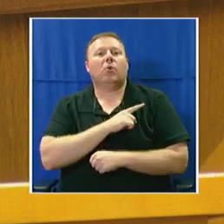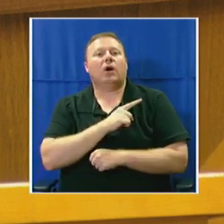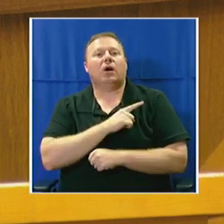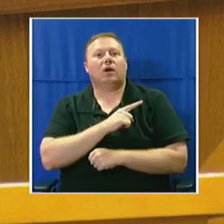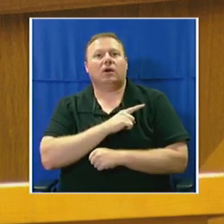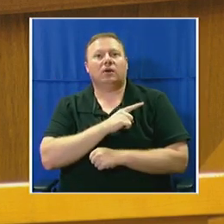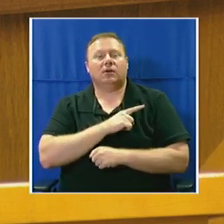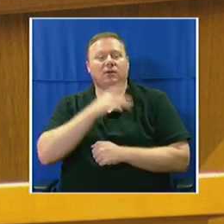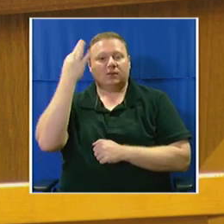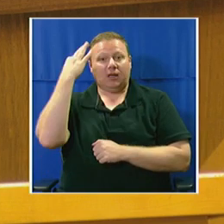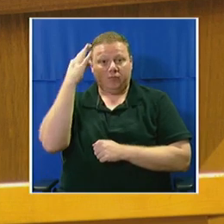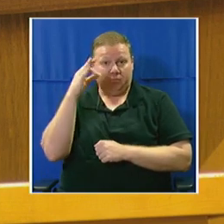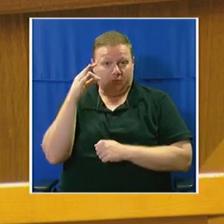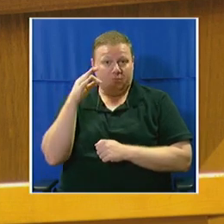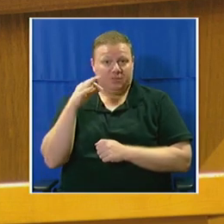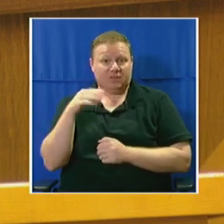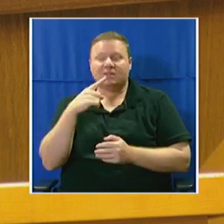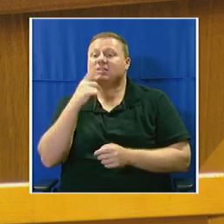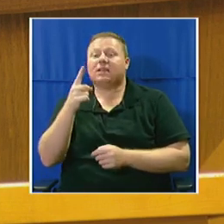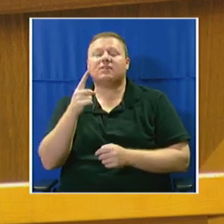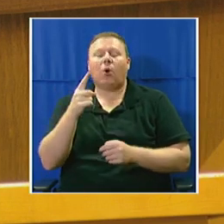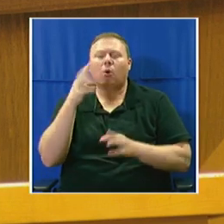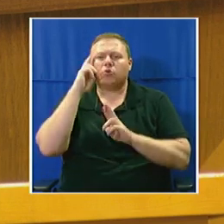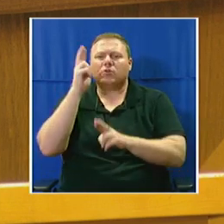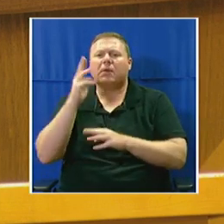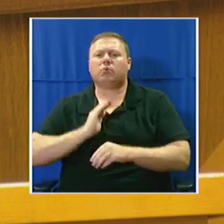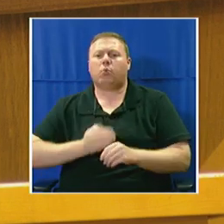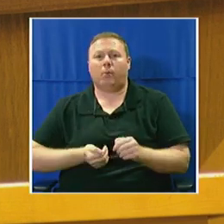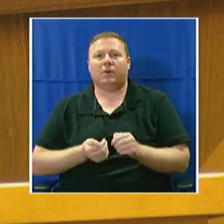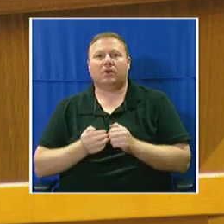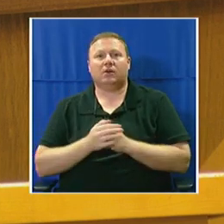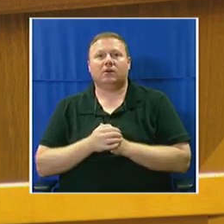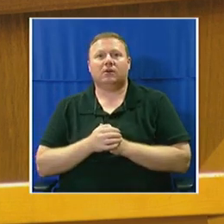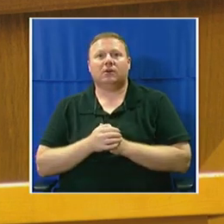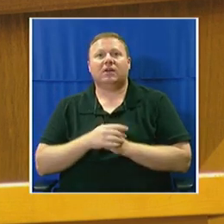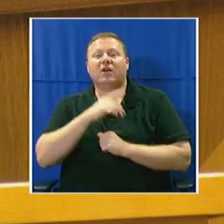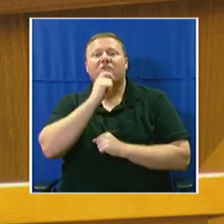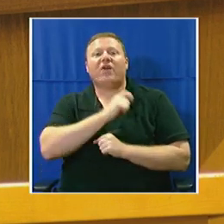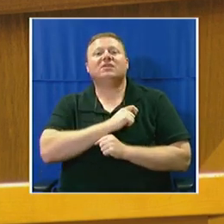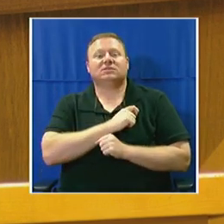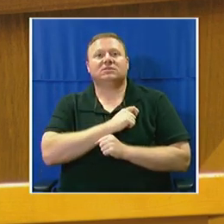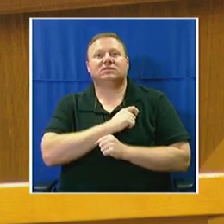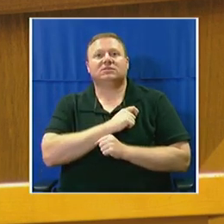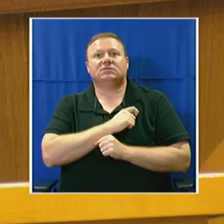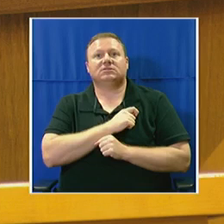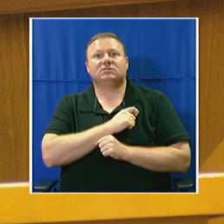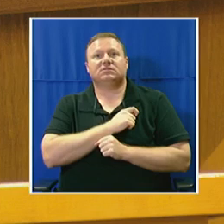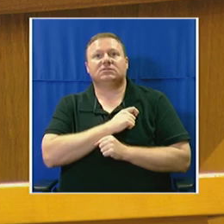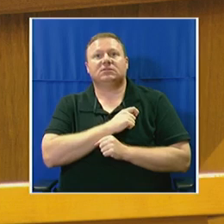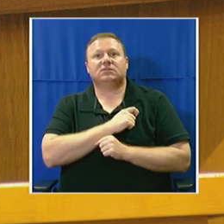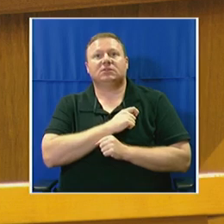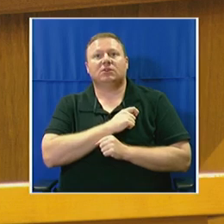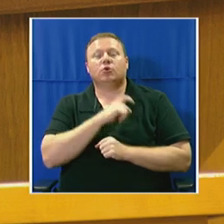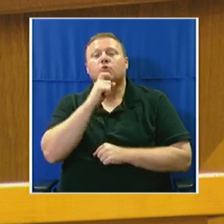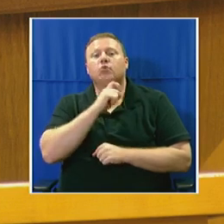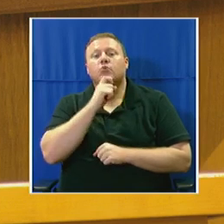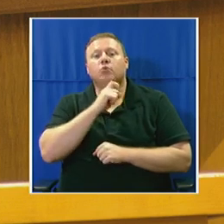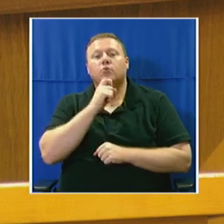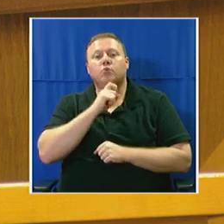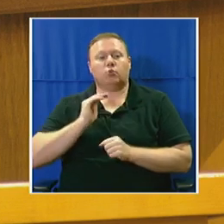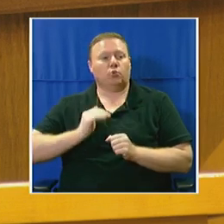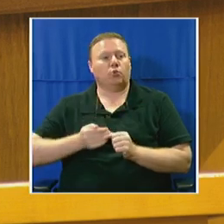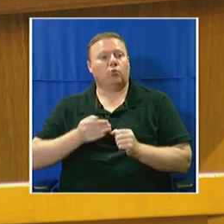areas after this 16 days government will forget until we go to elections